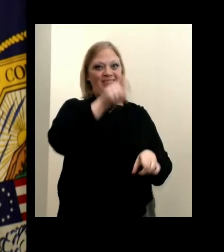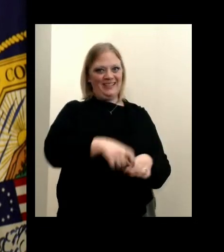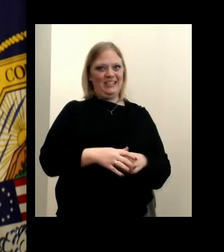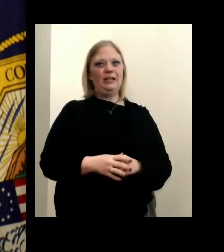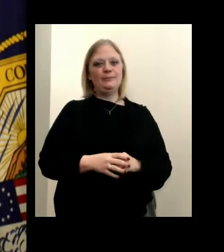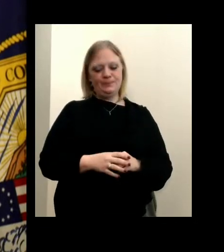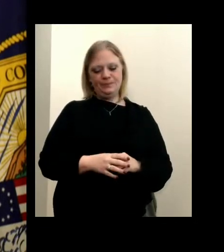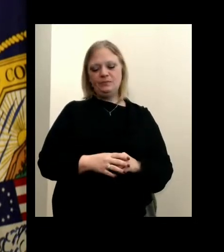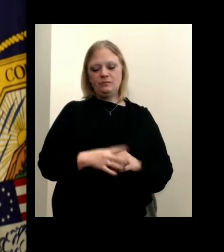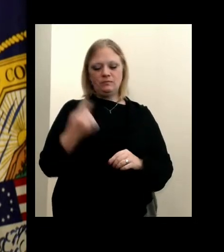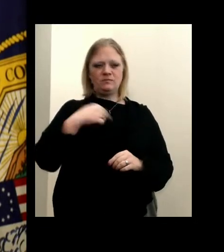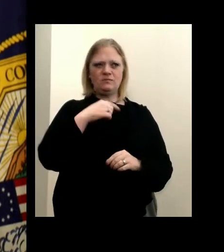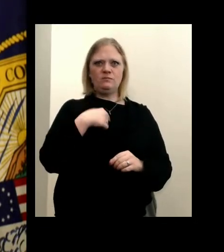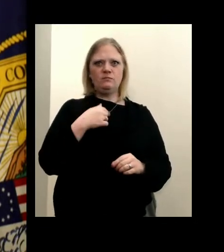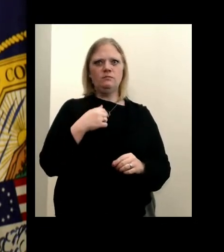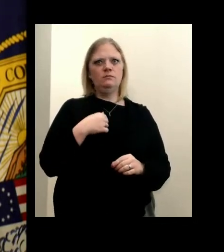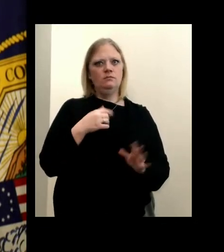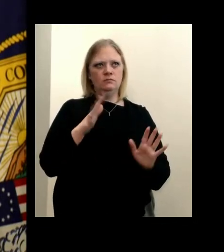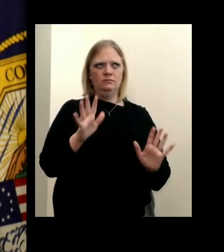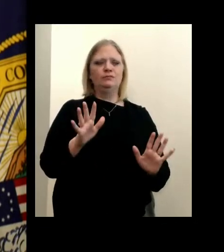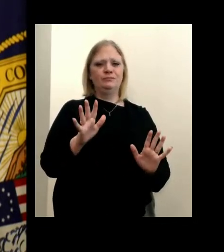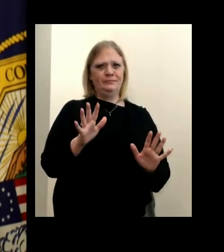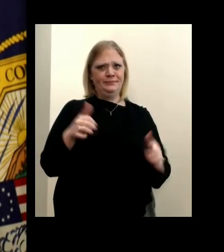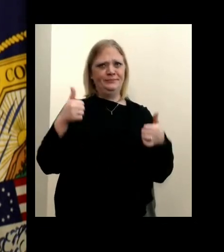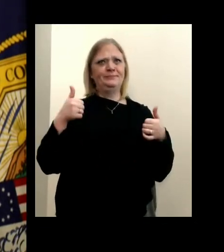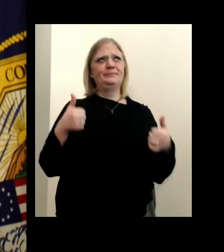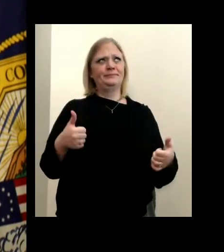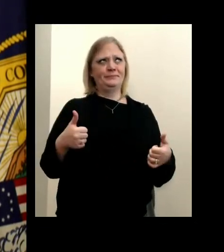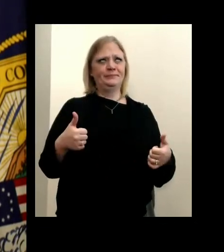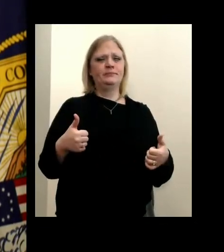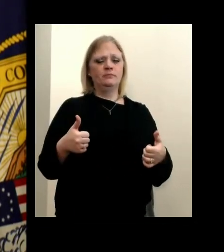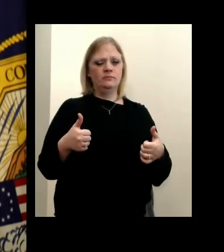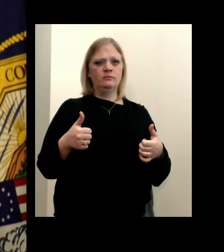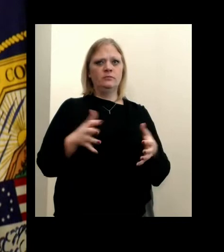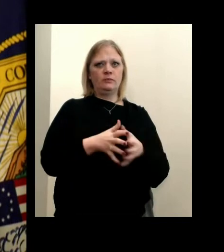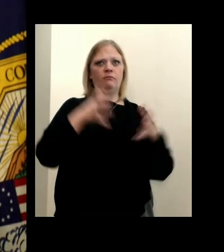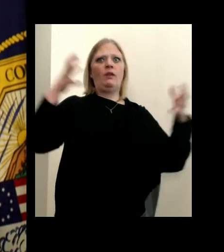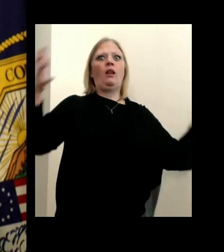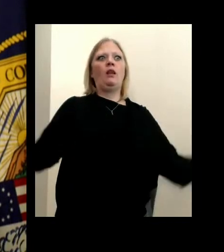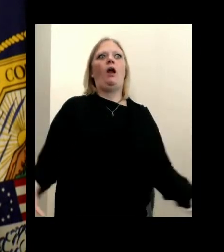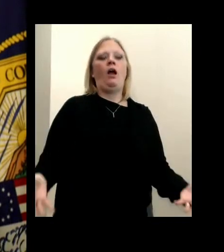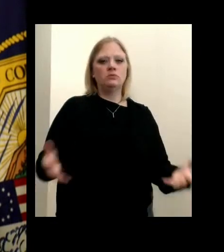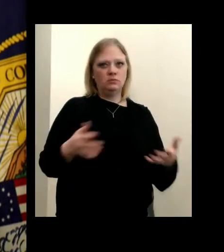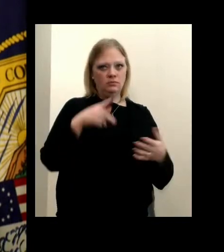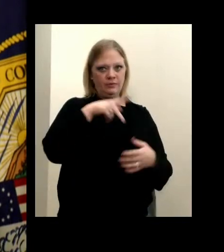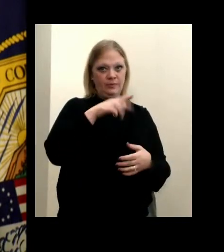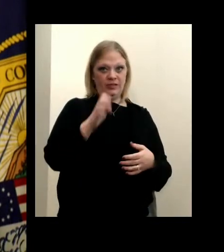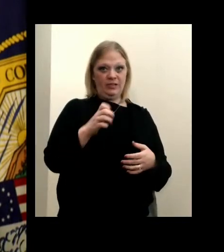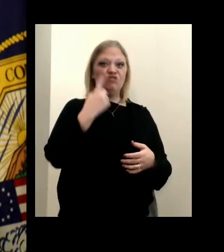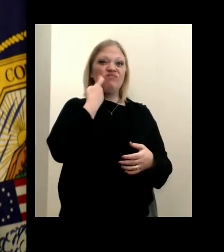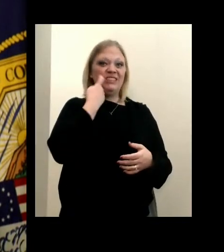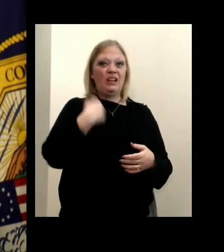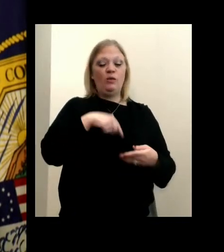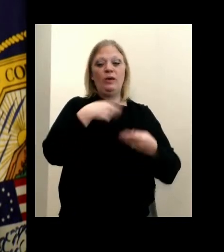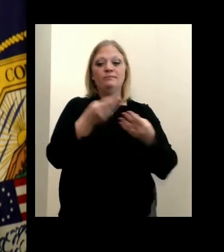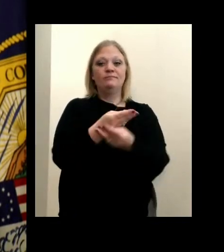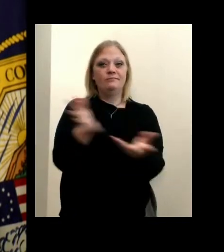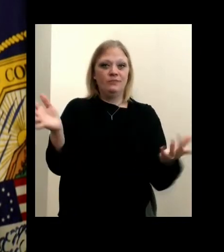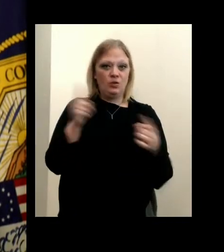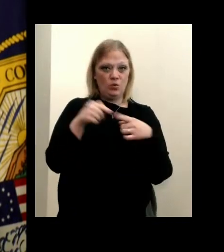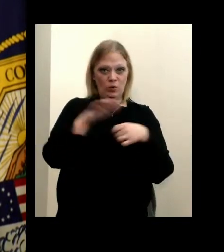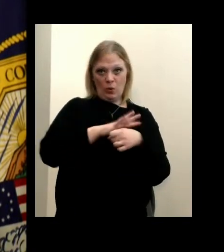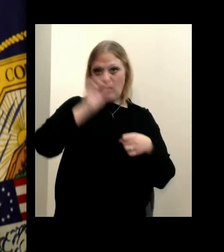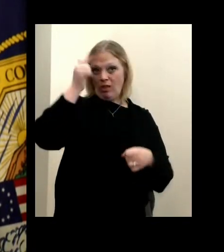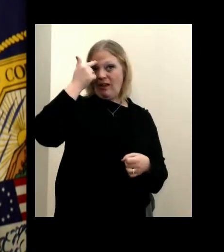have a very ample supply of PPE, and it's one of the reasons why recently we gave some of our PPE out to local